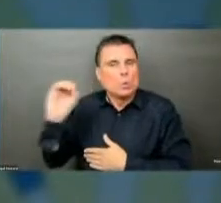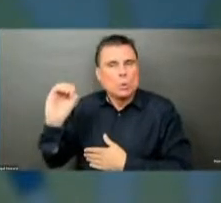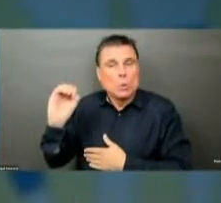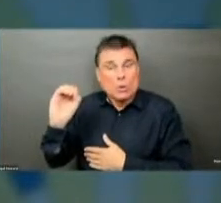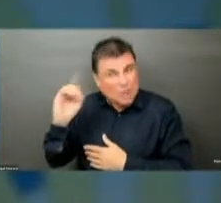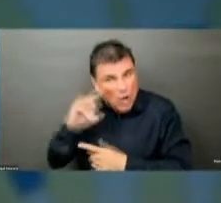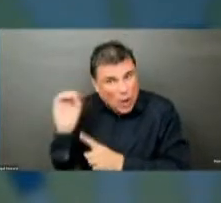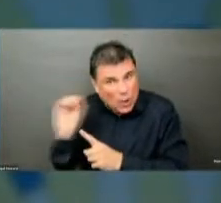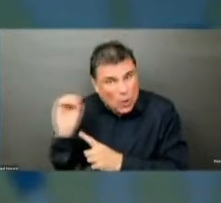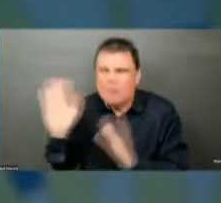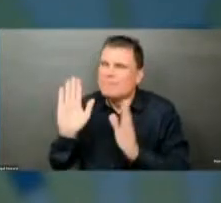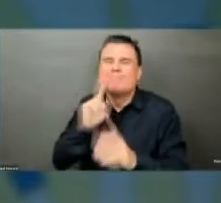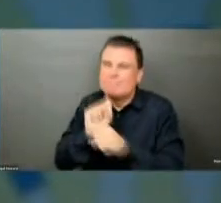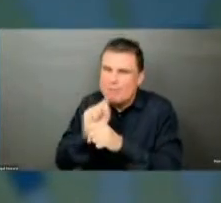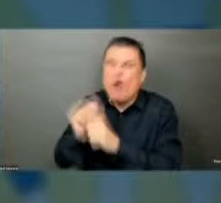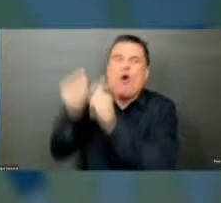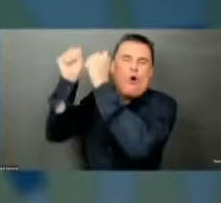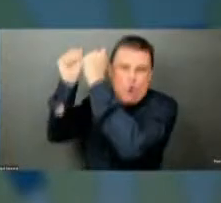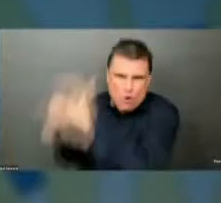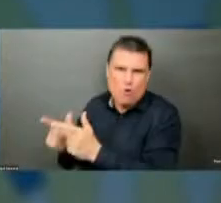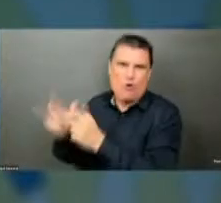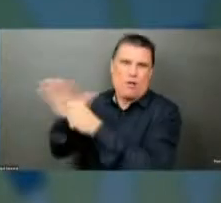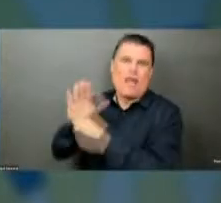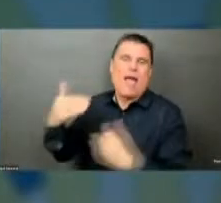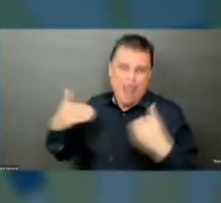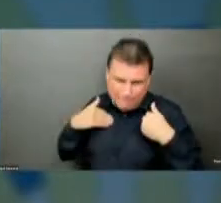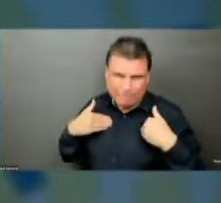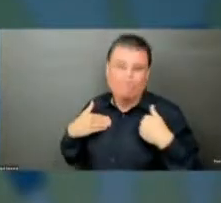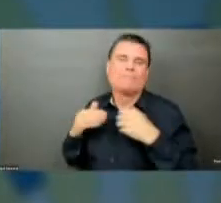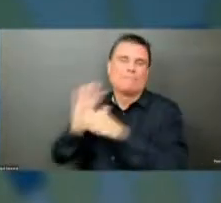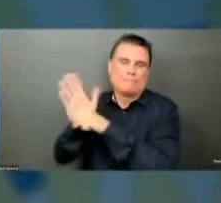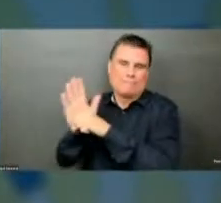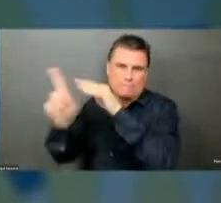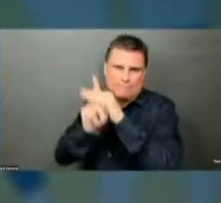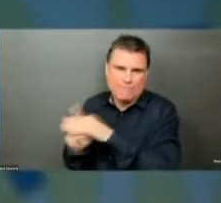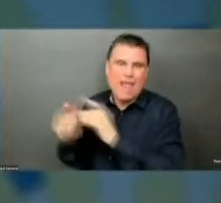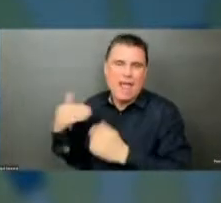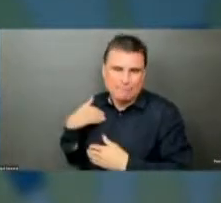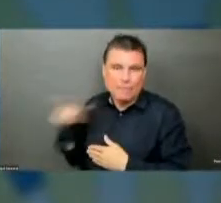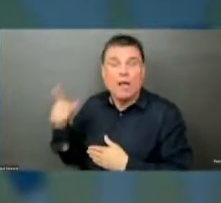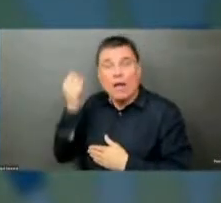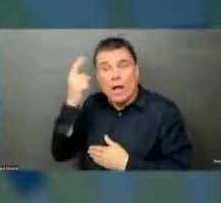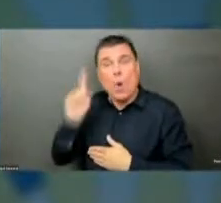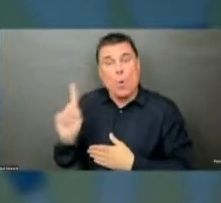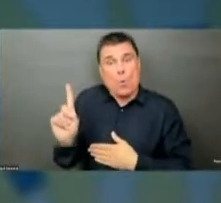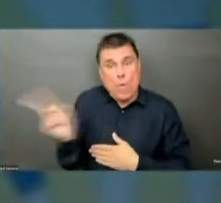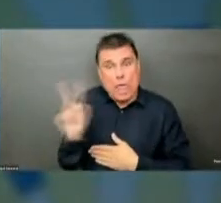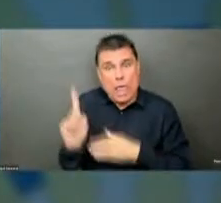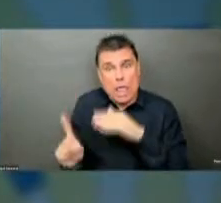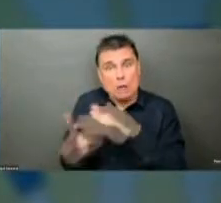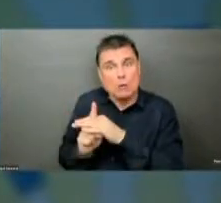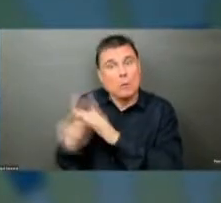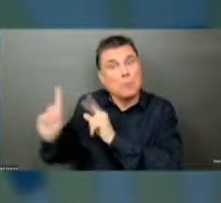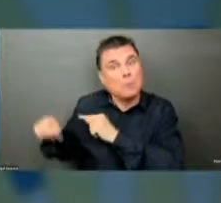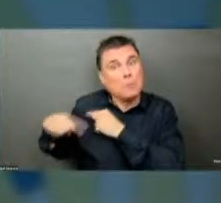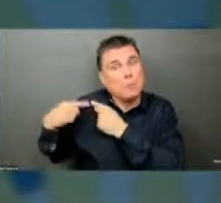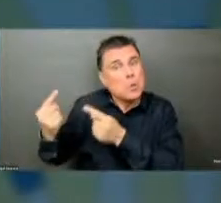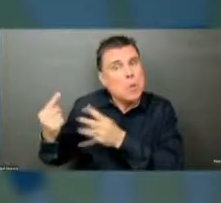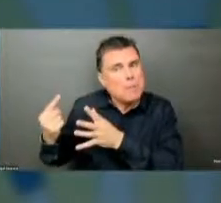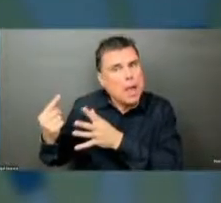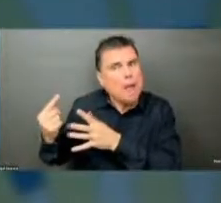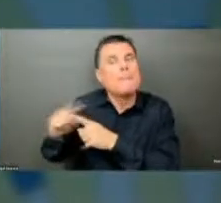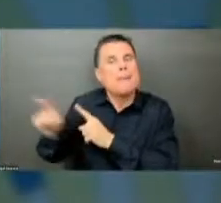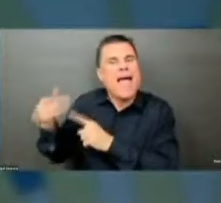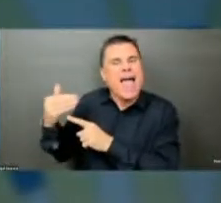in areas that have not yet seen such spread in communities in the interior and the north